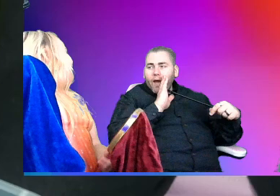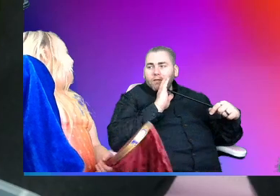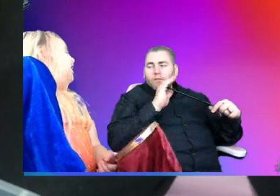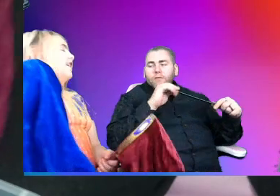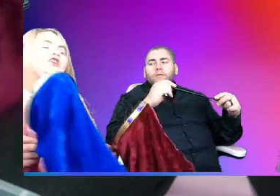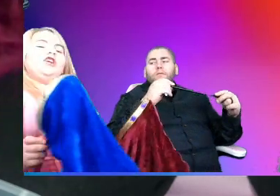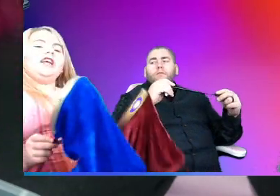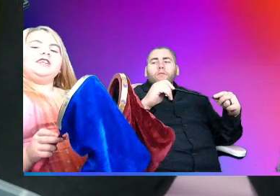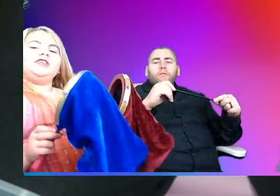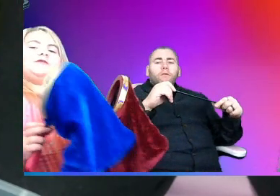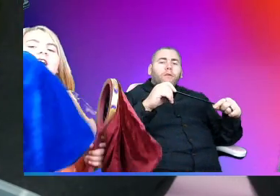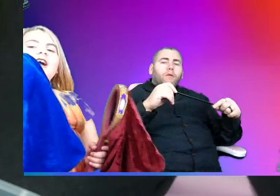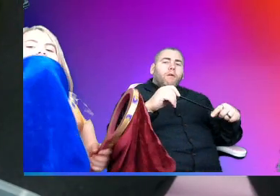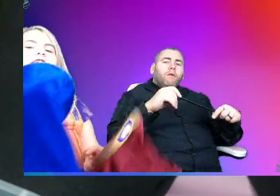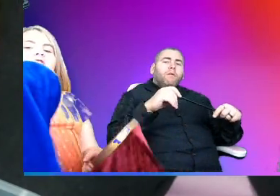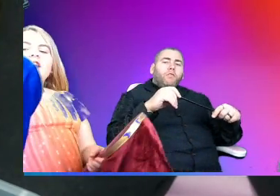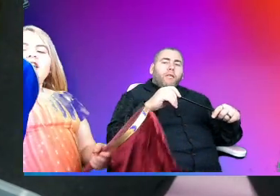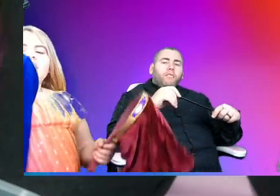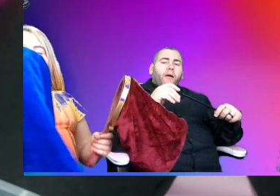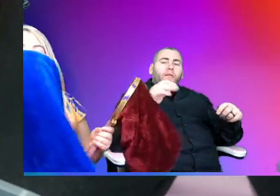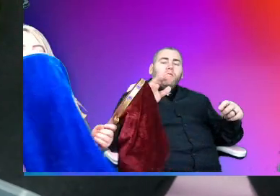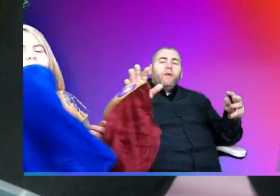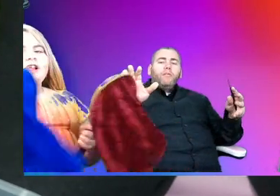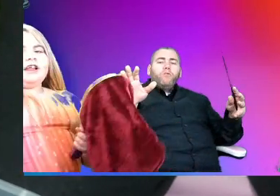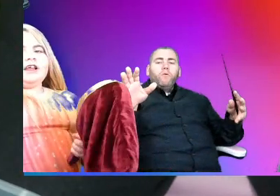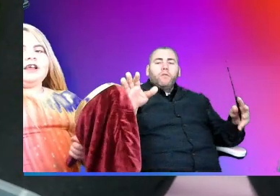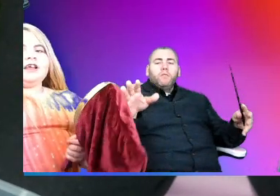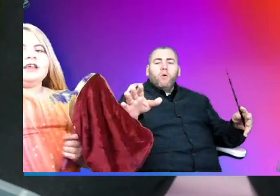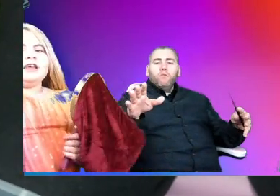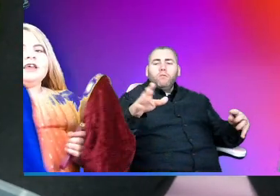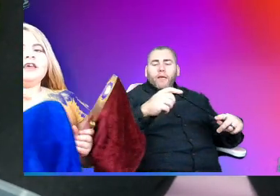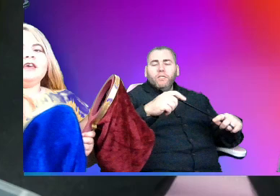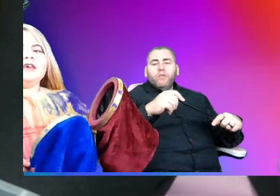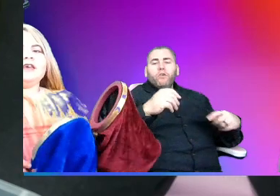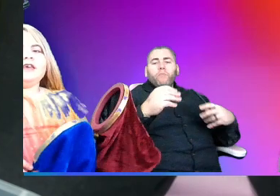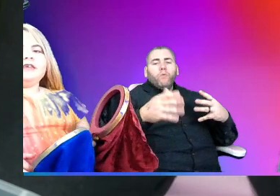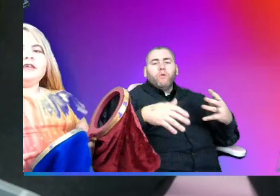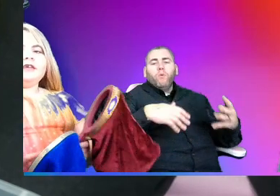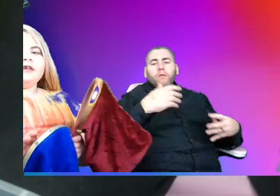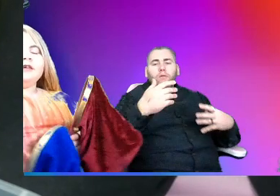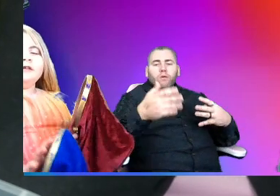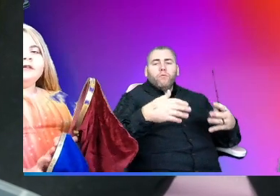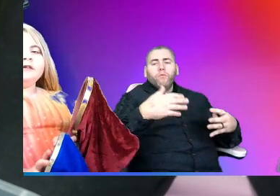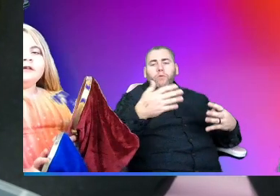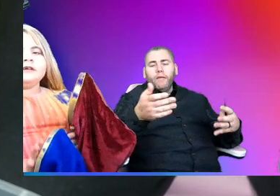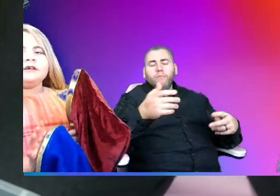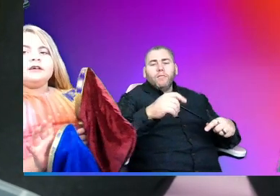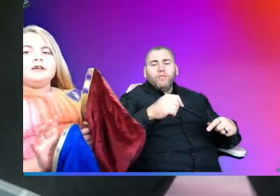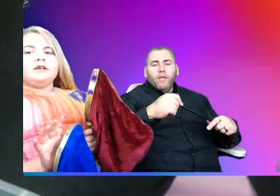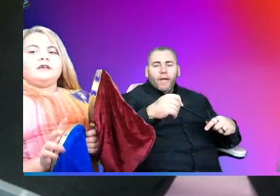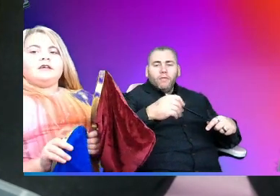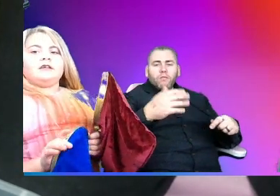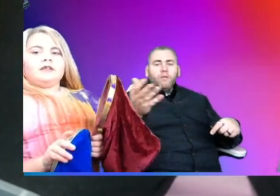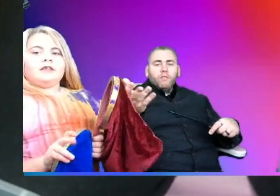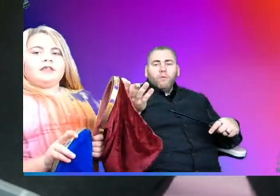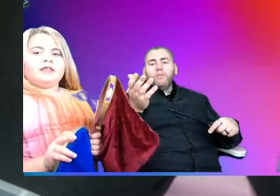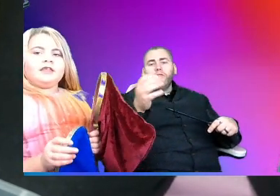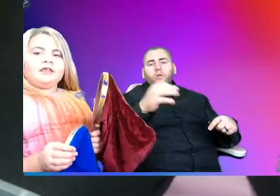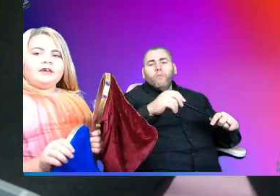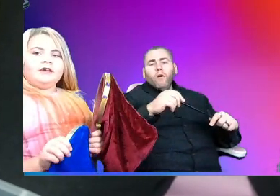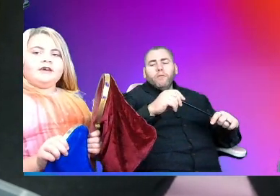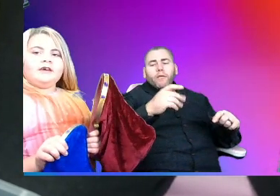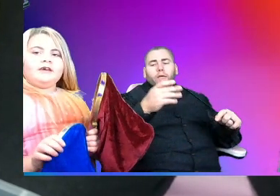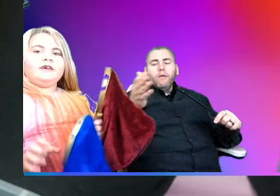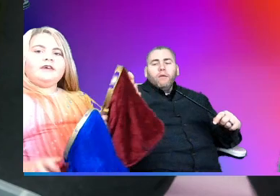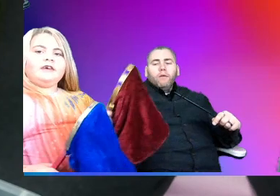Change bags. Change bags. Change bags. So we're not trying to expose magic here, but we're going to go through the items that she has. She wants to